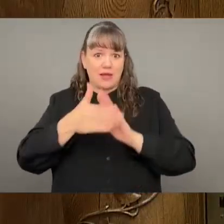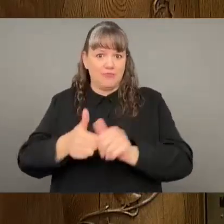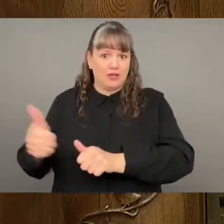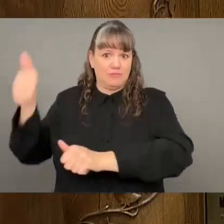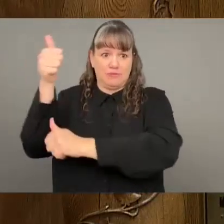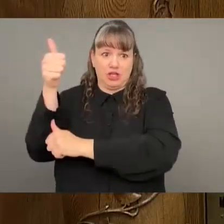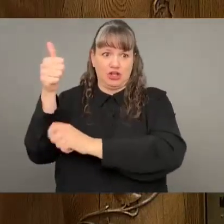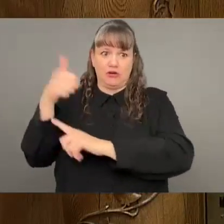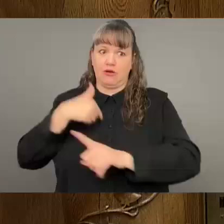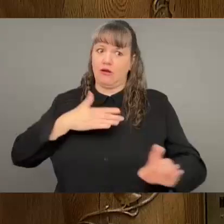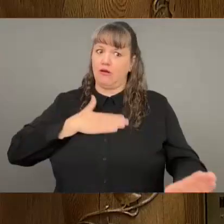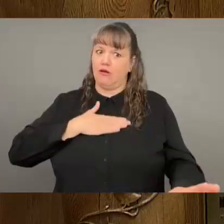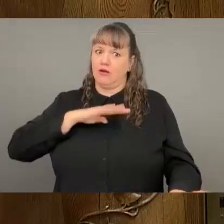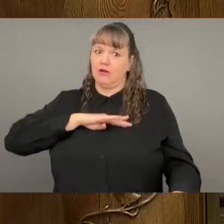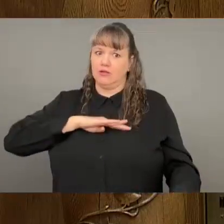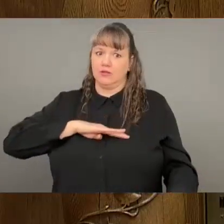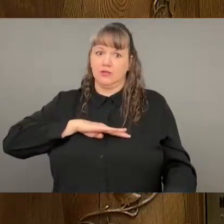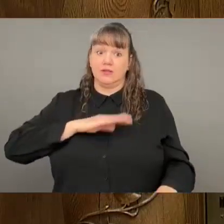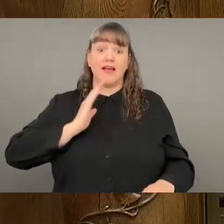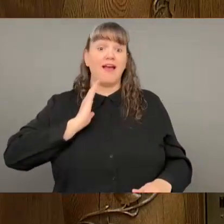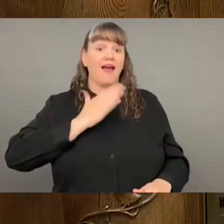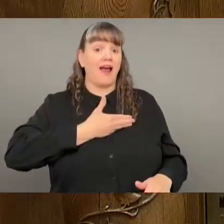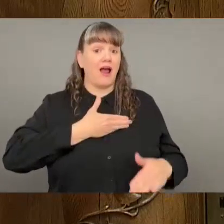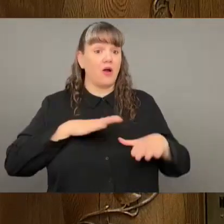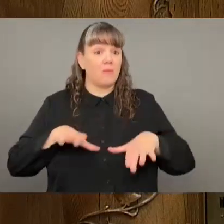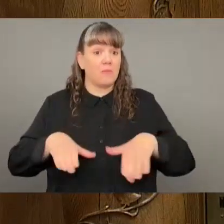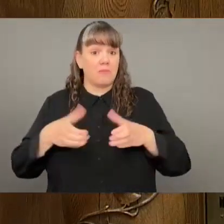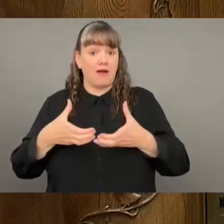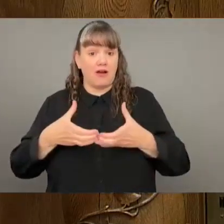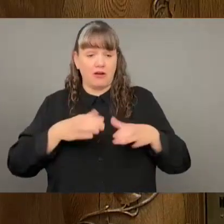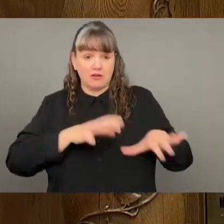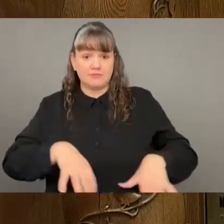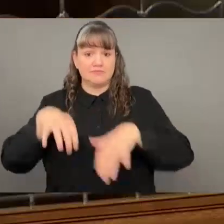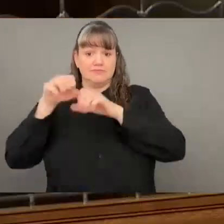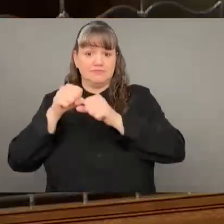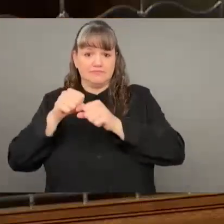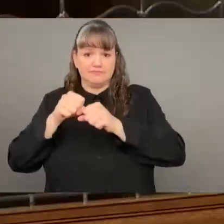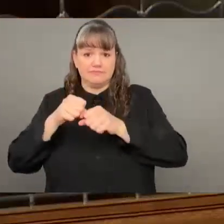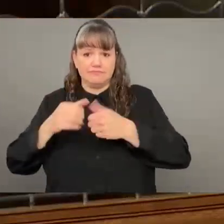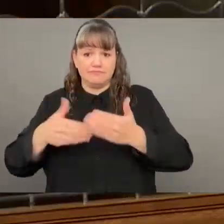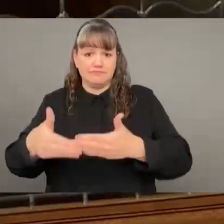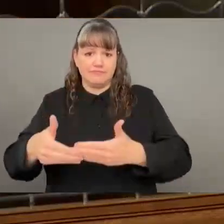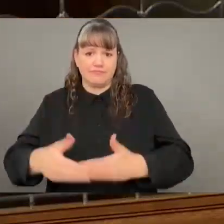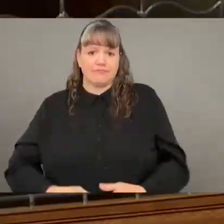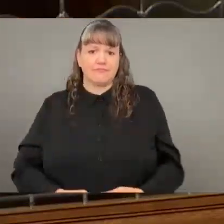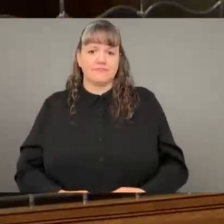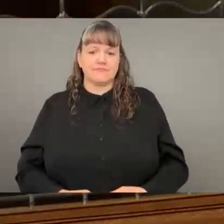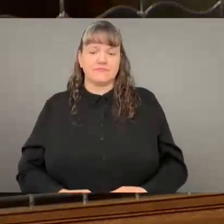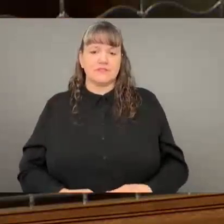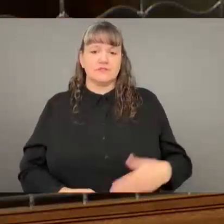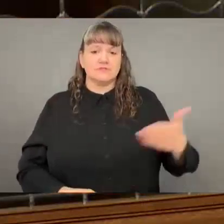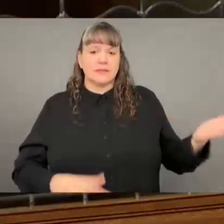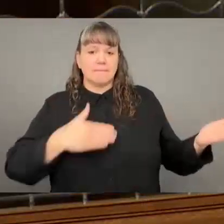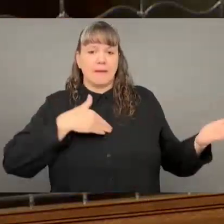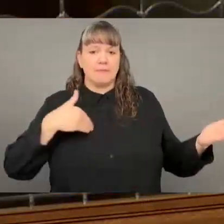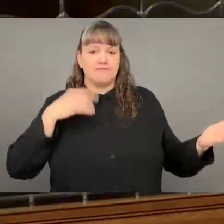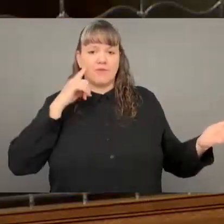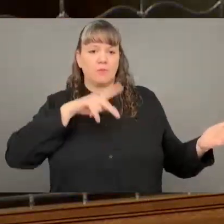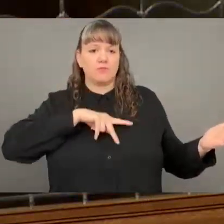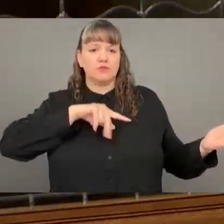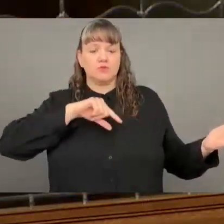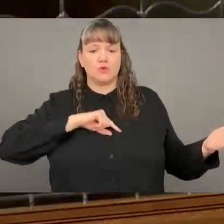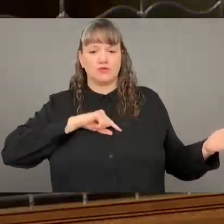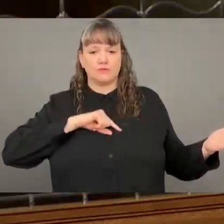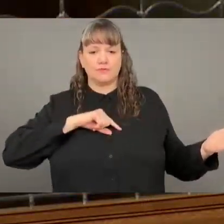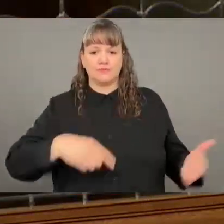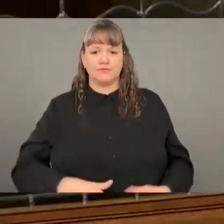Member for Prince George North Caribou. Thank you, Mr. Speaker. On Tuesday, April 8, 2025, a man was randomly stabbed